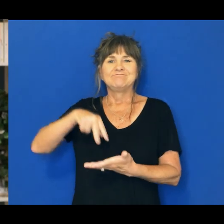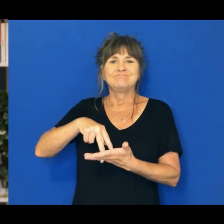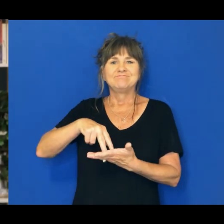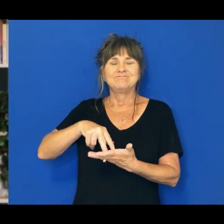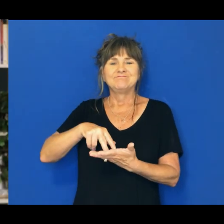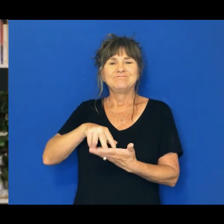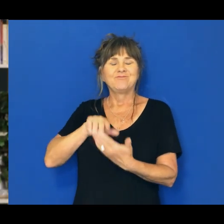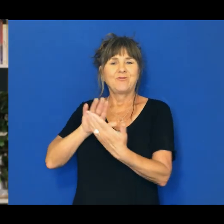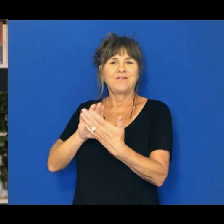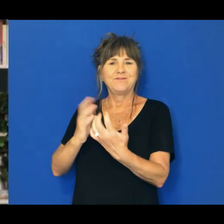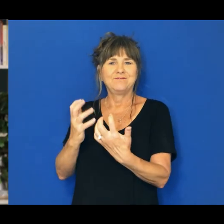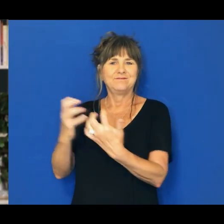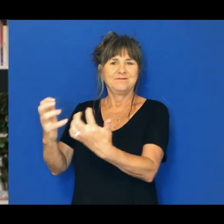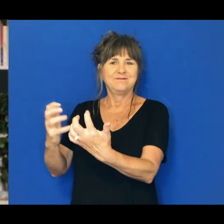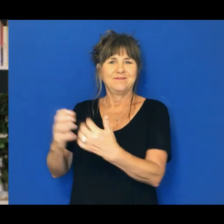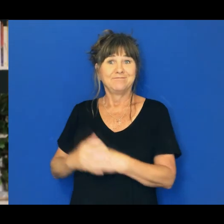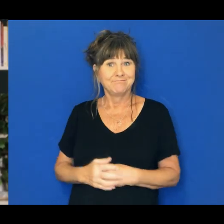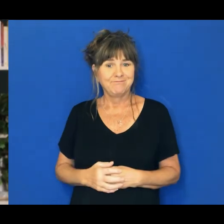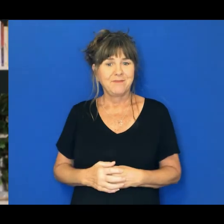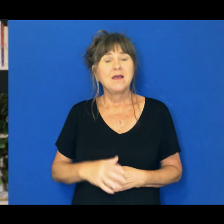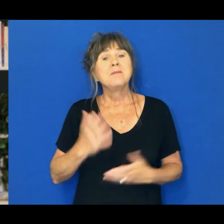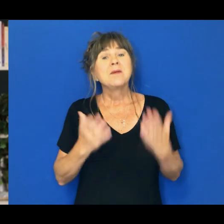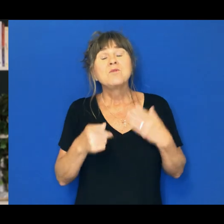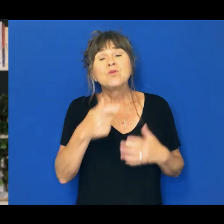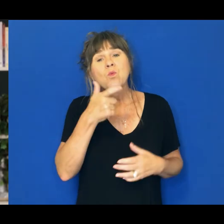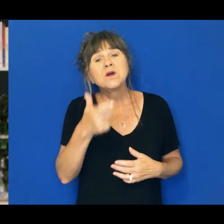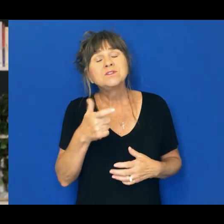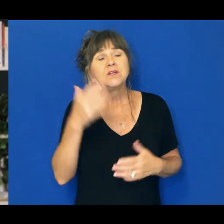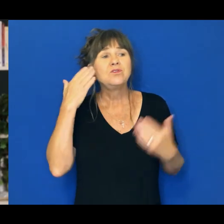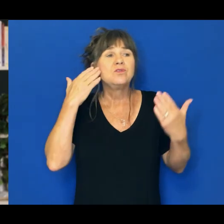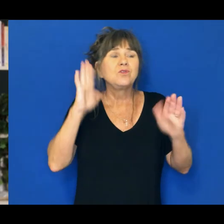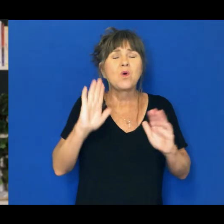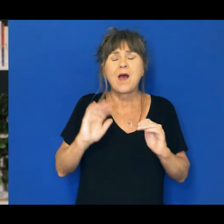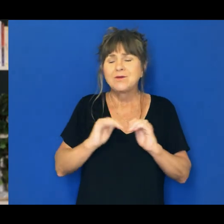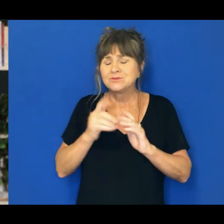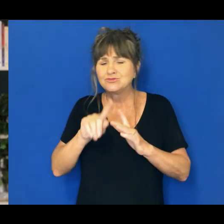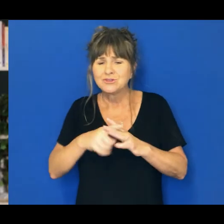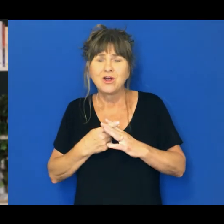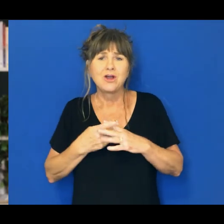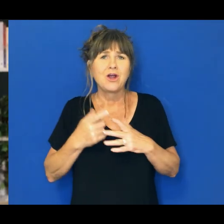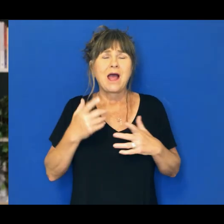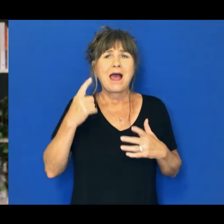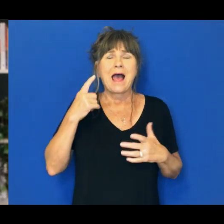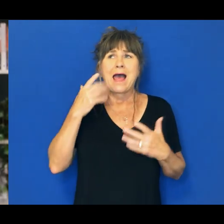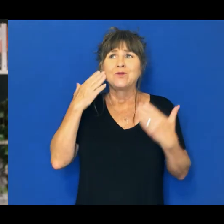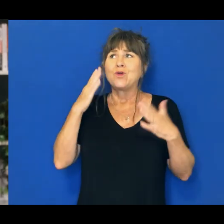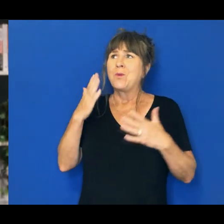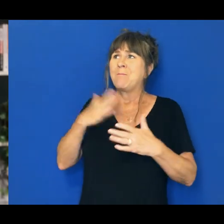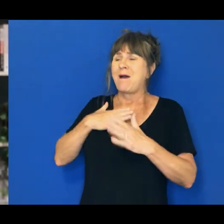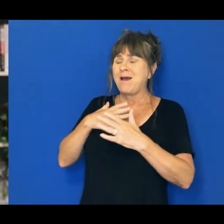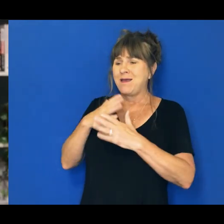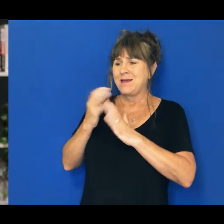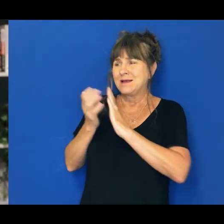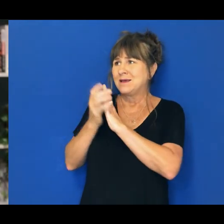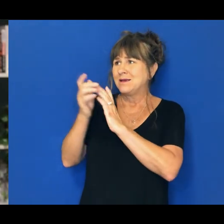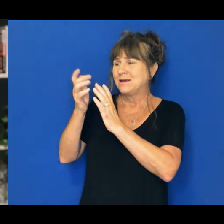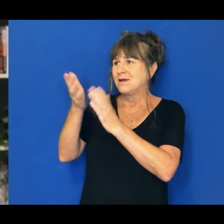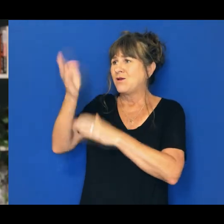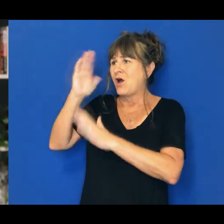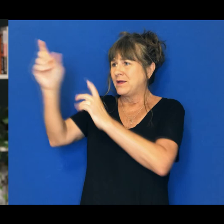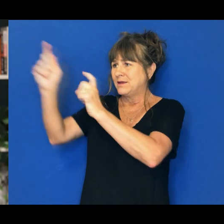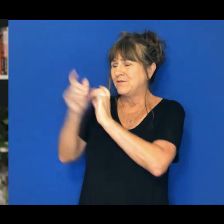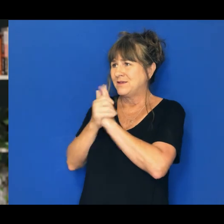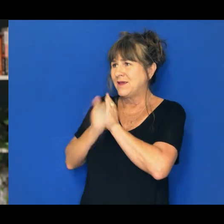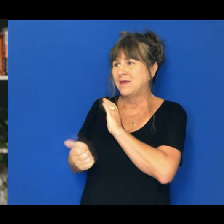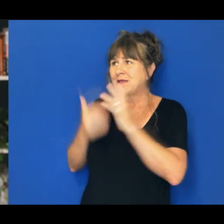family, maybe you're watching this today and you have no idea where to start. You're like, I don't even know where God has gifted me. I believe that he's calling me to do something. I want to invite you to take